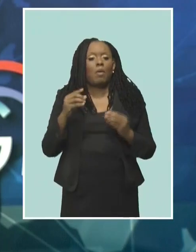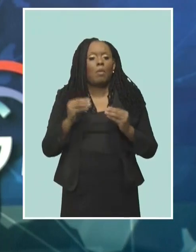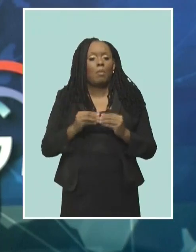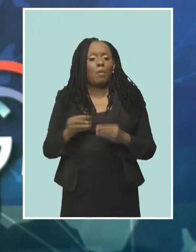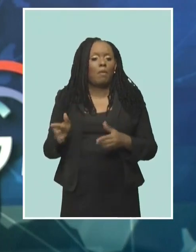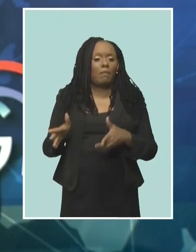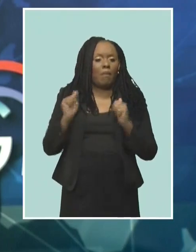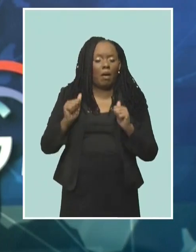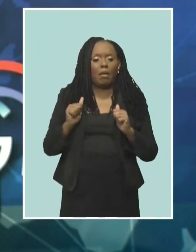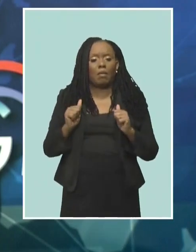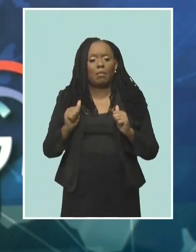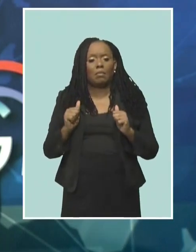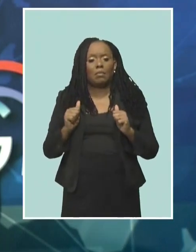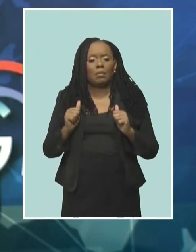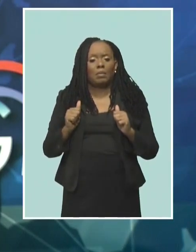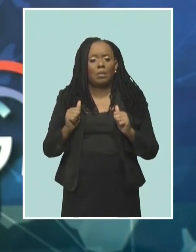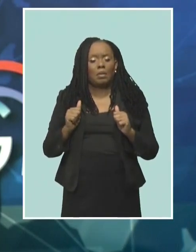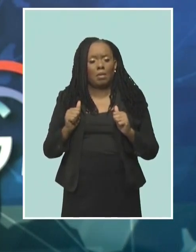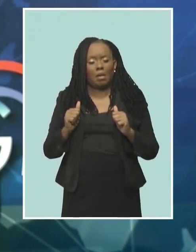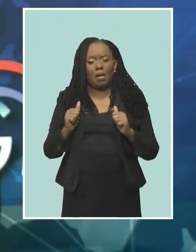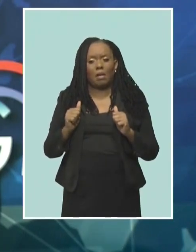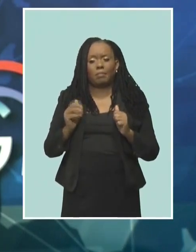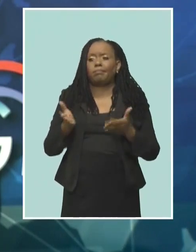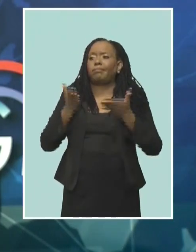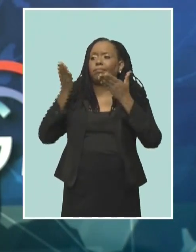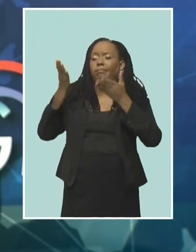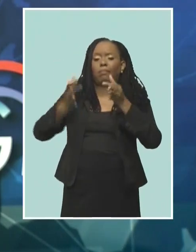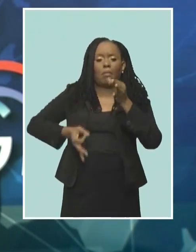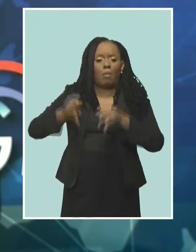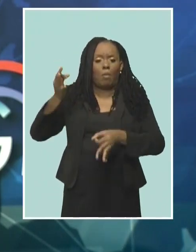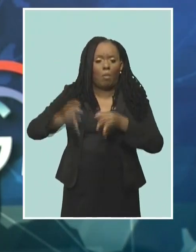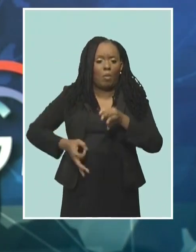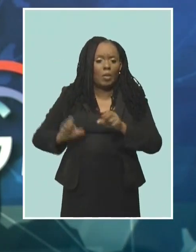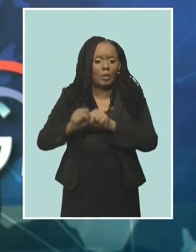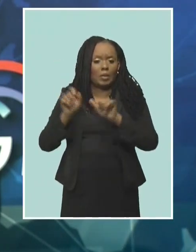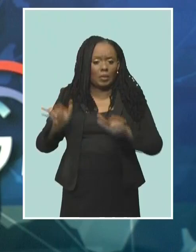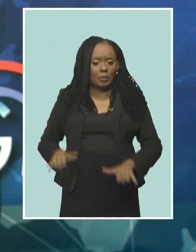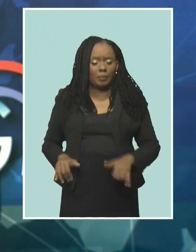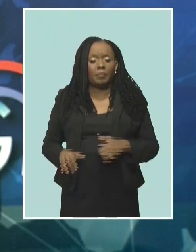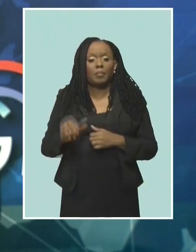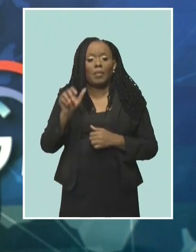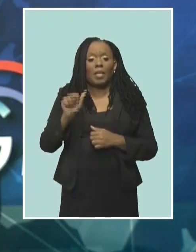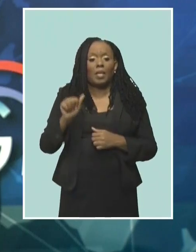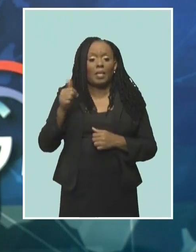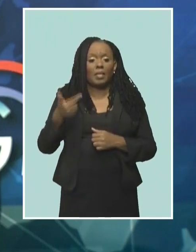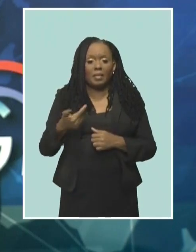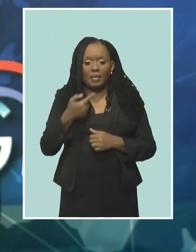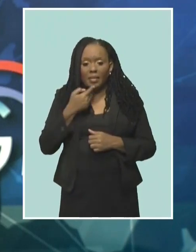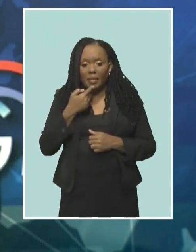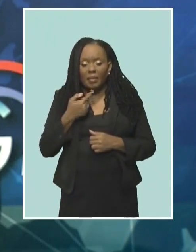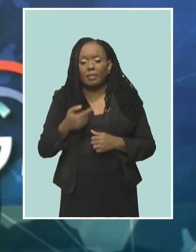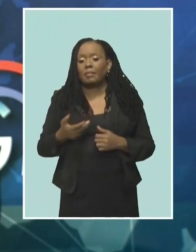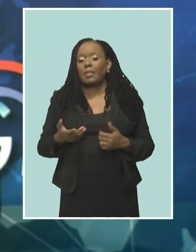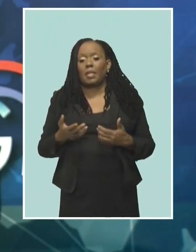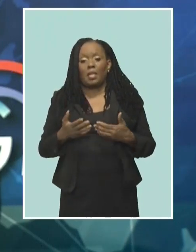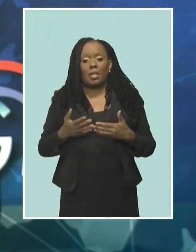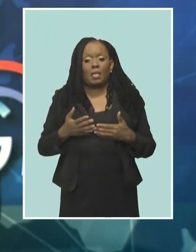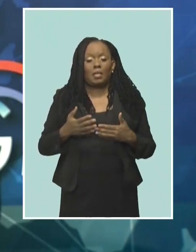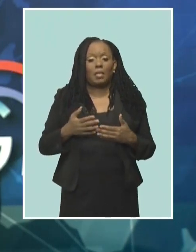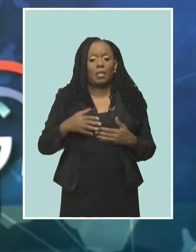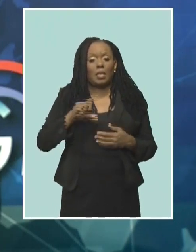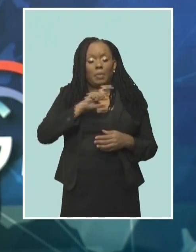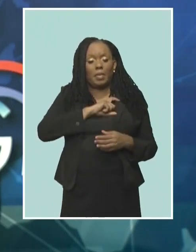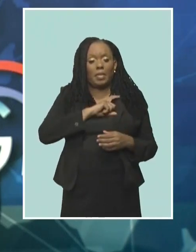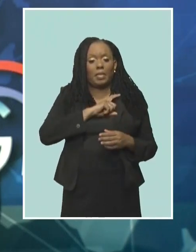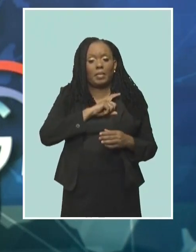criminal cases move through the justice system. Attorney General Dale Marshall says the time it takes for matters to go from arrest